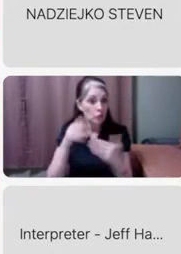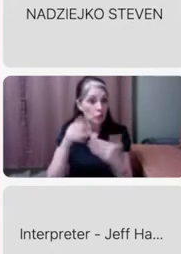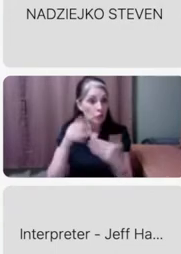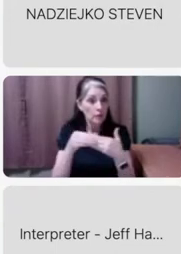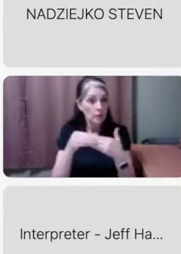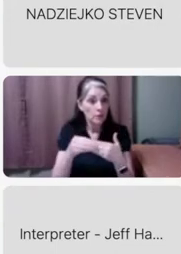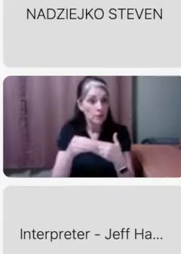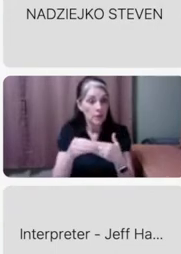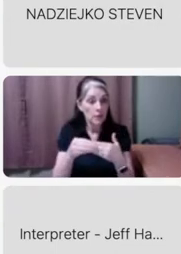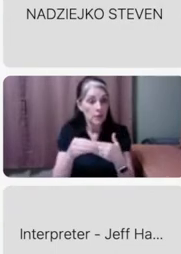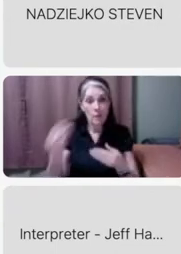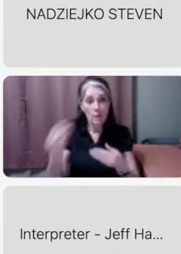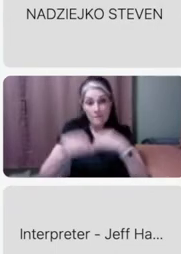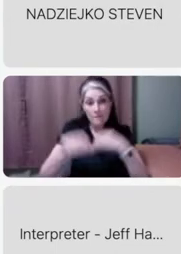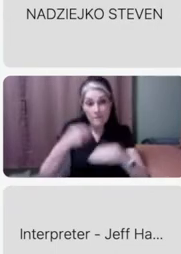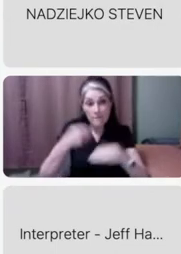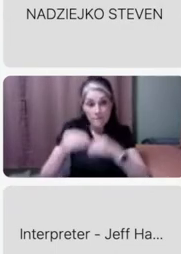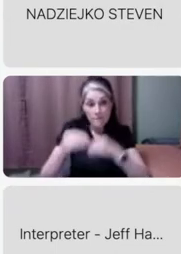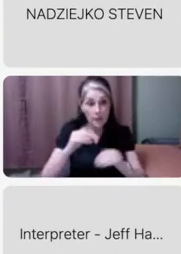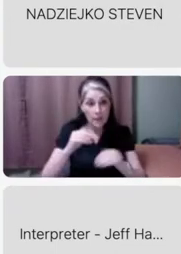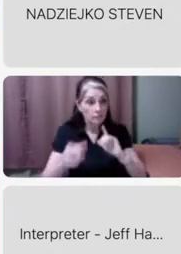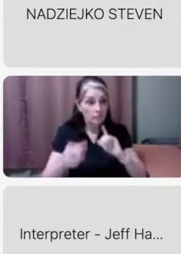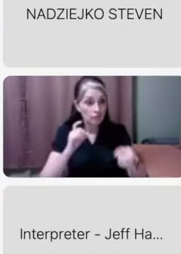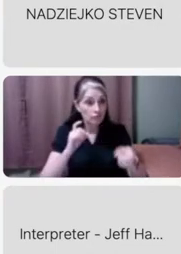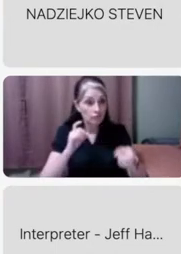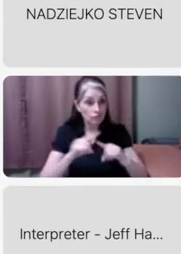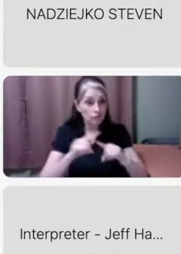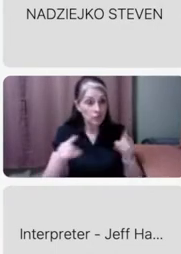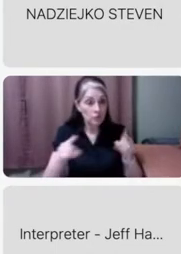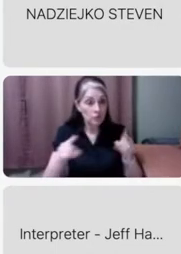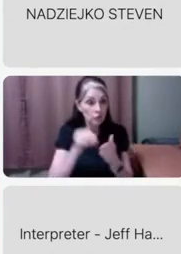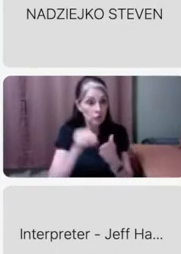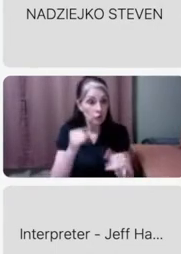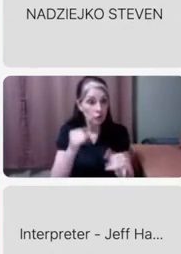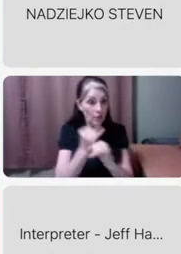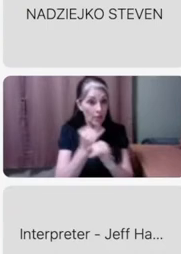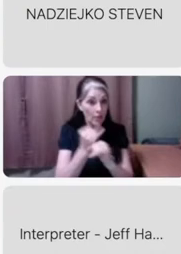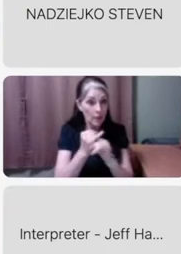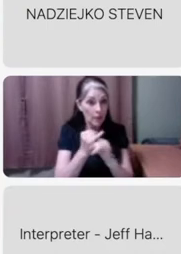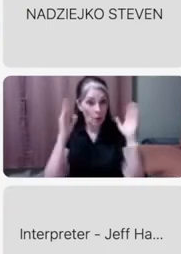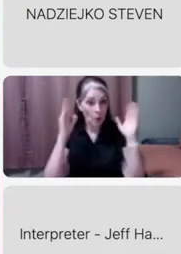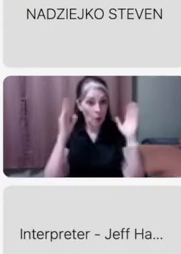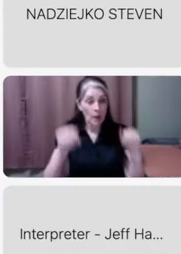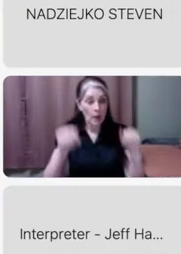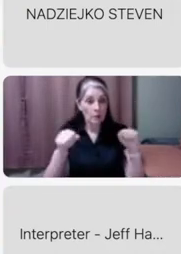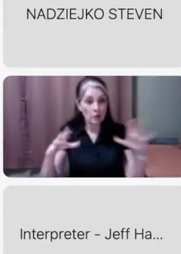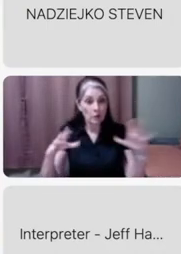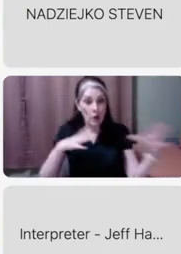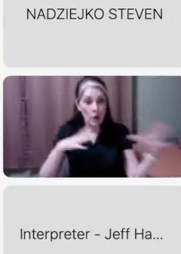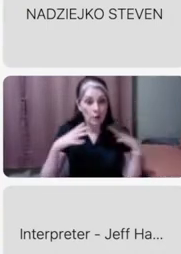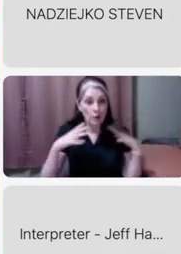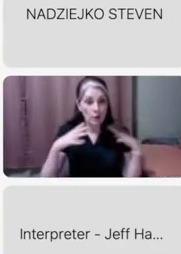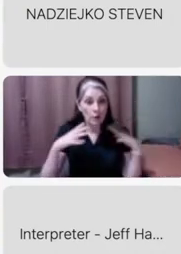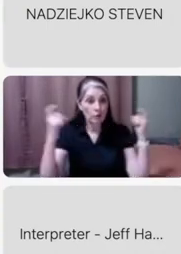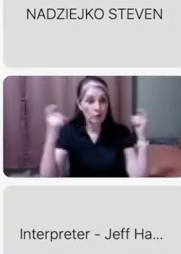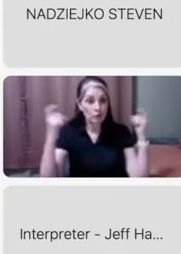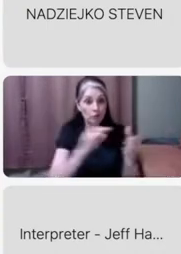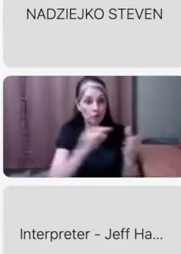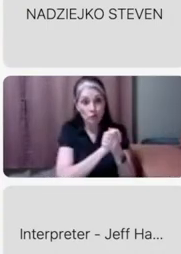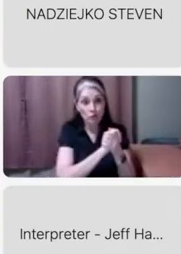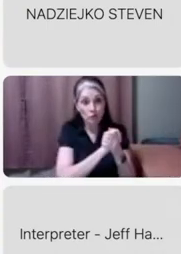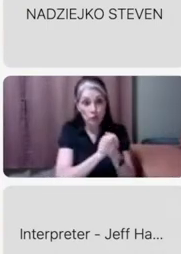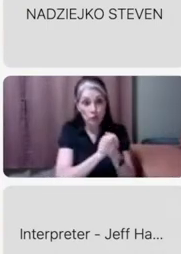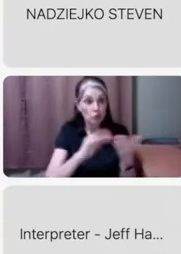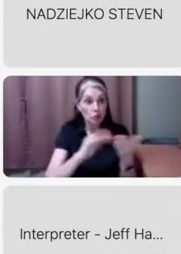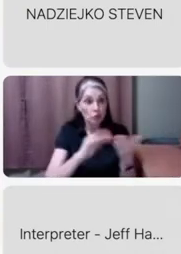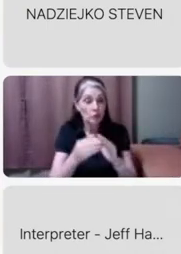collected from students and staff on our campus we hope we were able to bring some holiday cheer to our communities on february 10th